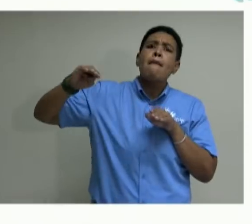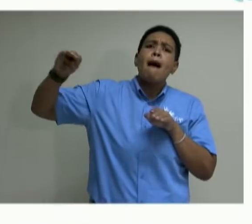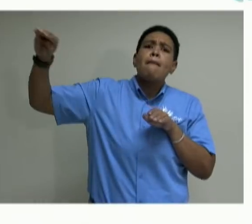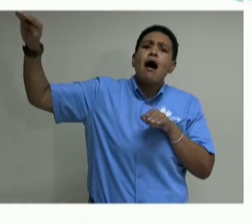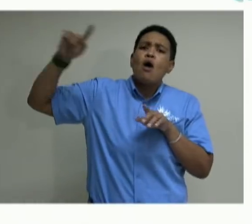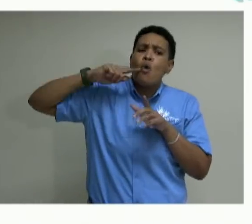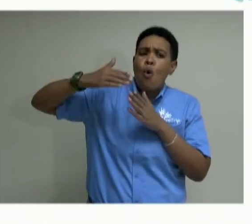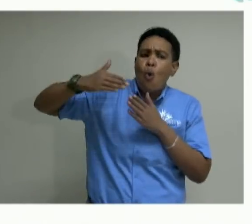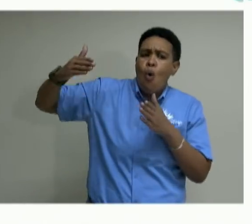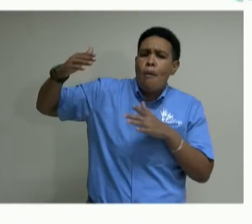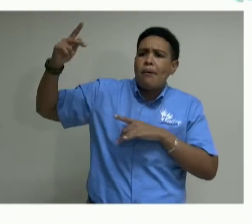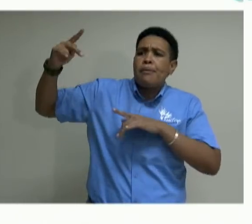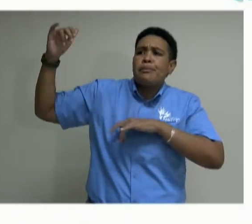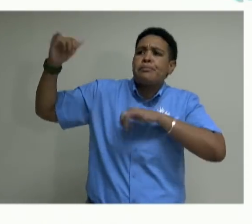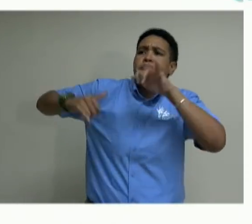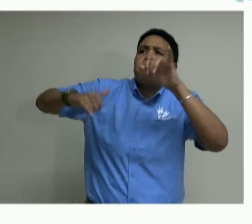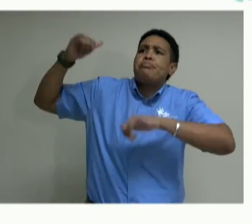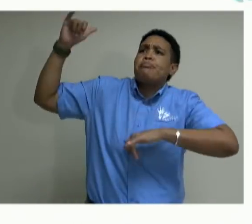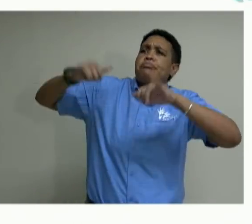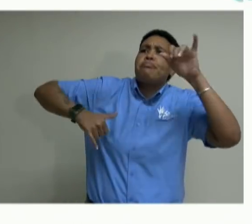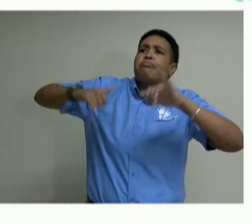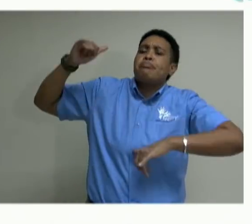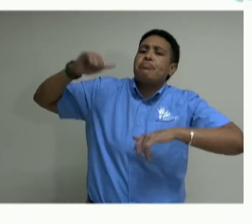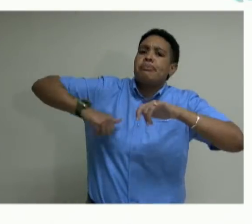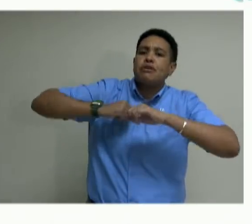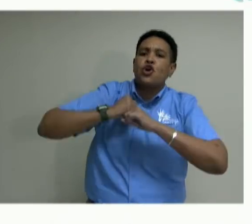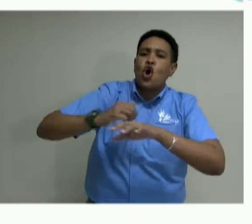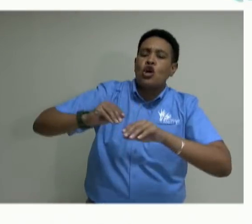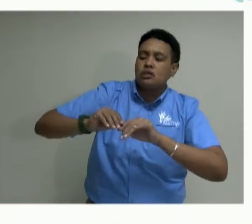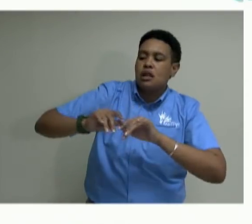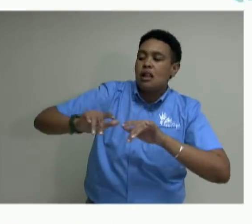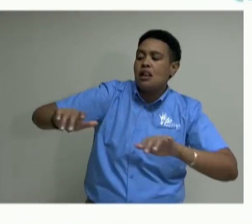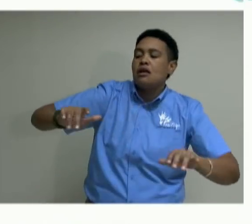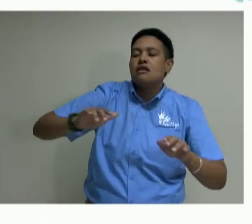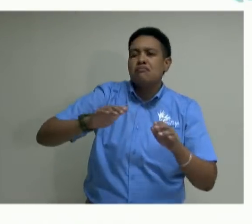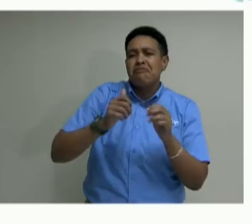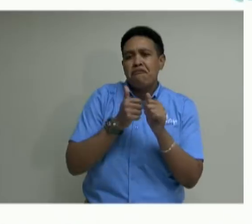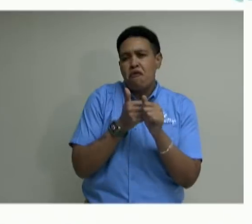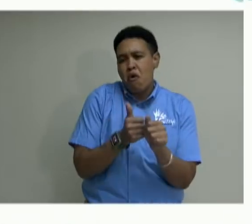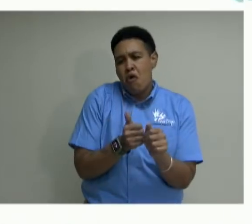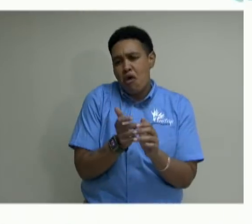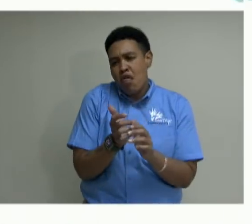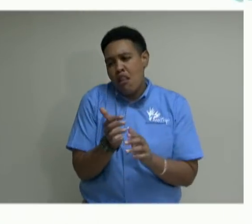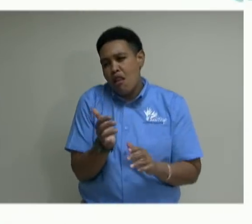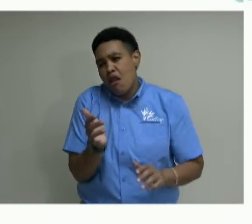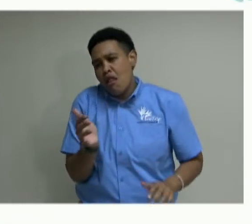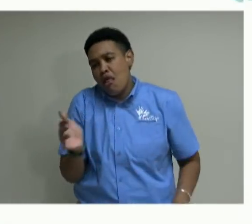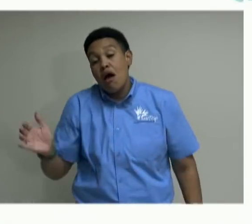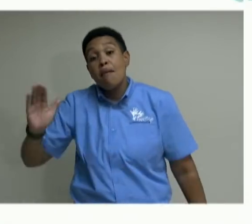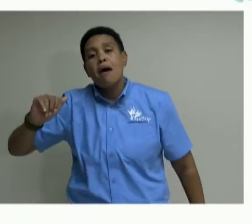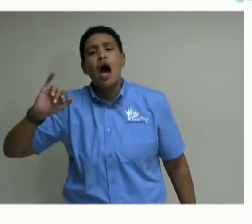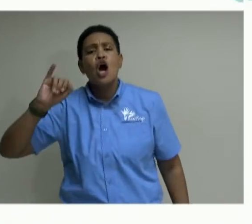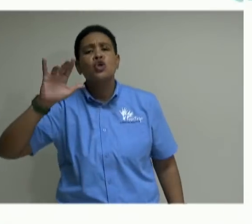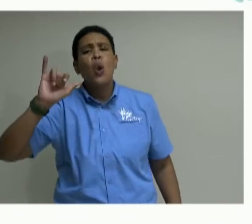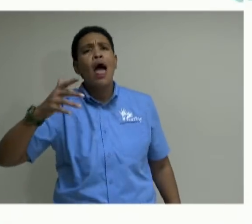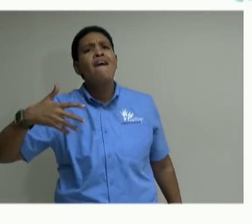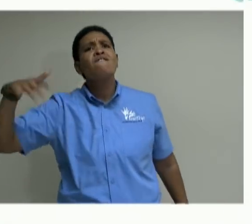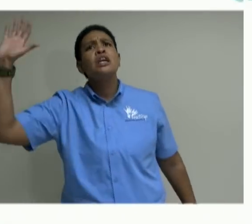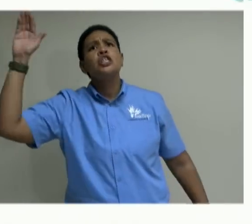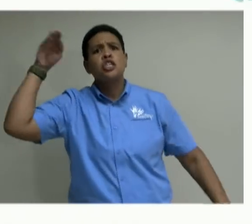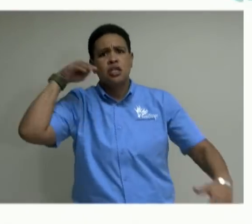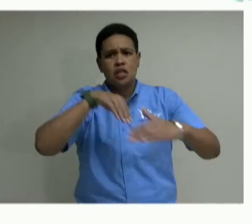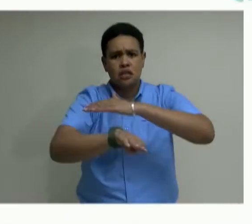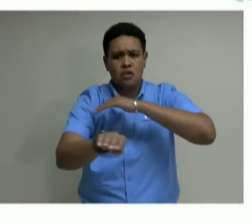borders and we started having some imported cases coming along. And then by the end of July, entering